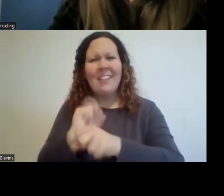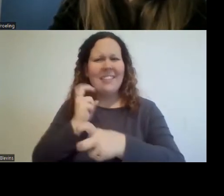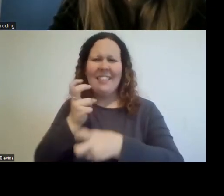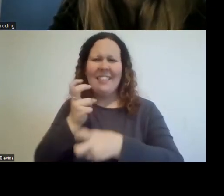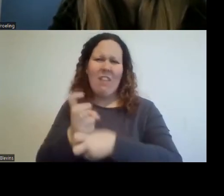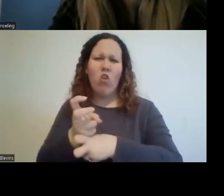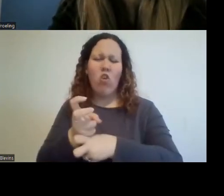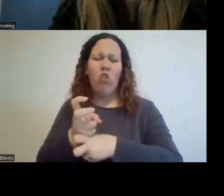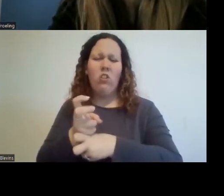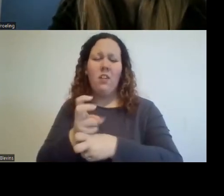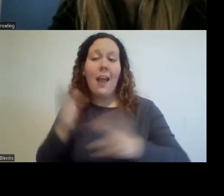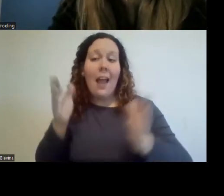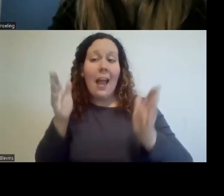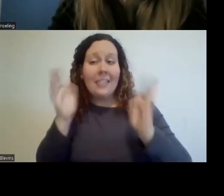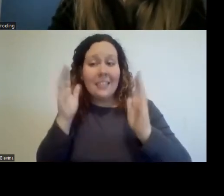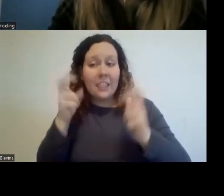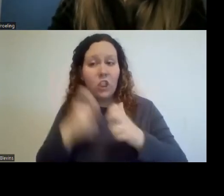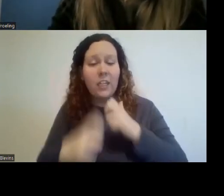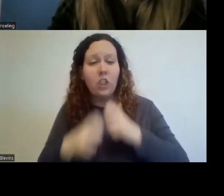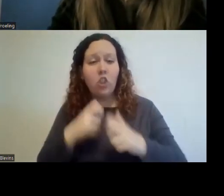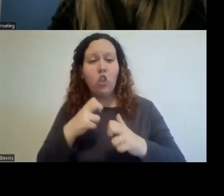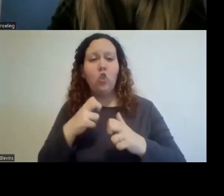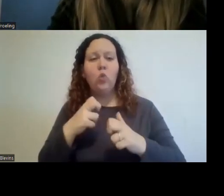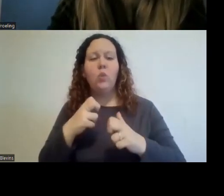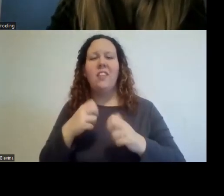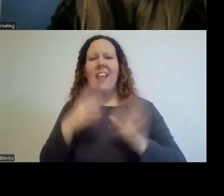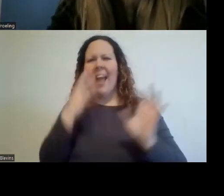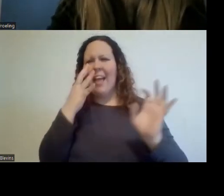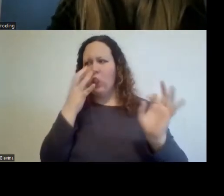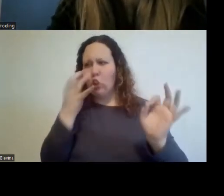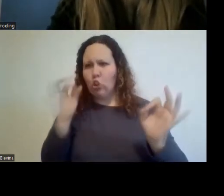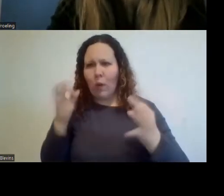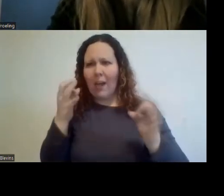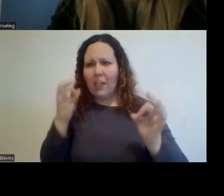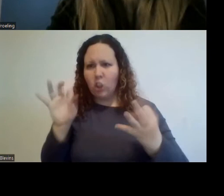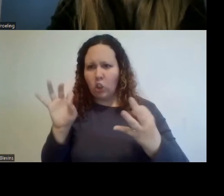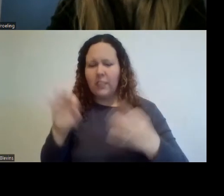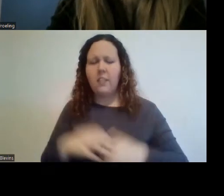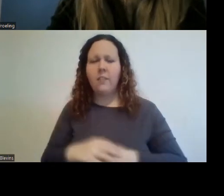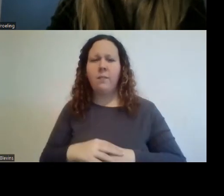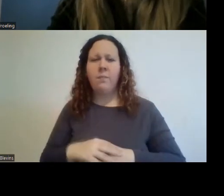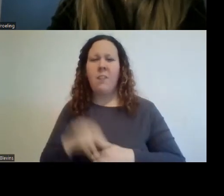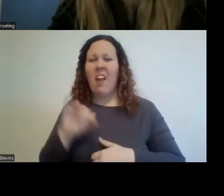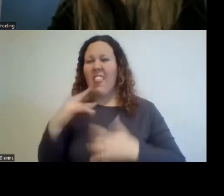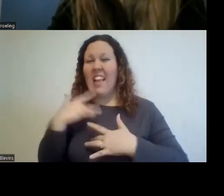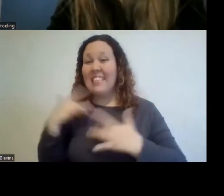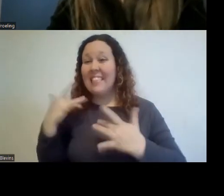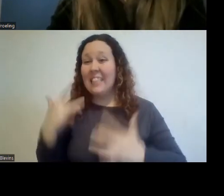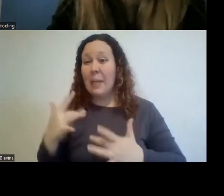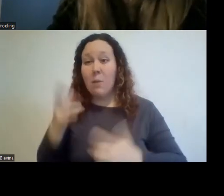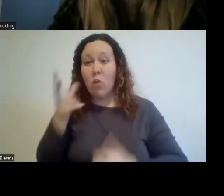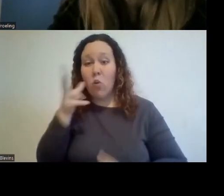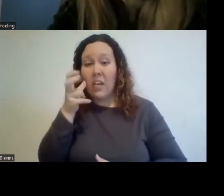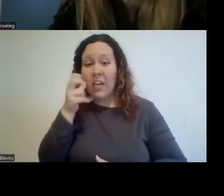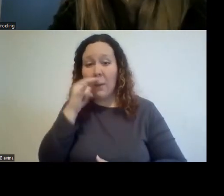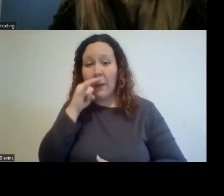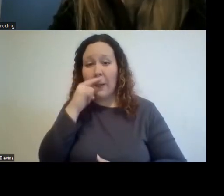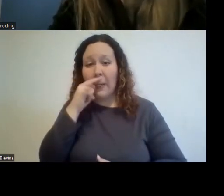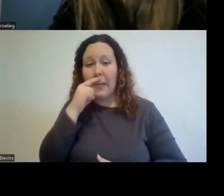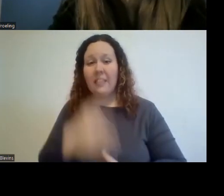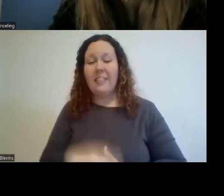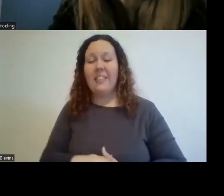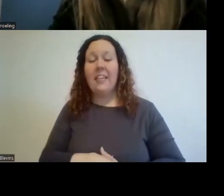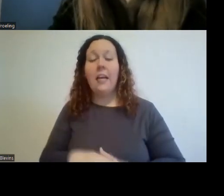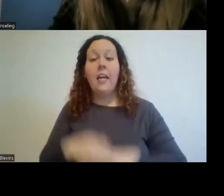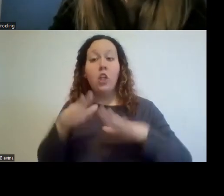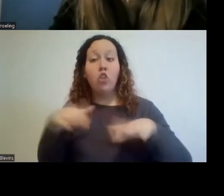Attention issues, and they get distracted. And then that's typical hearing kids. Well, children with hearing loss,